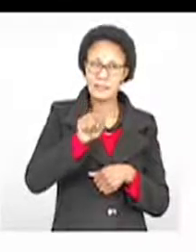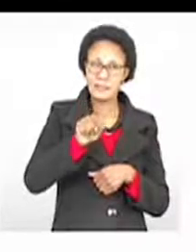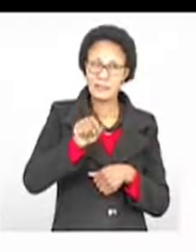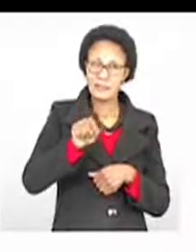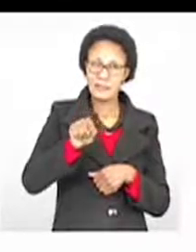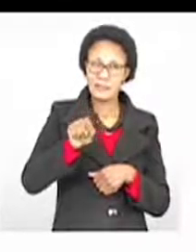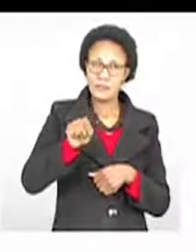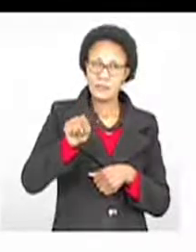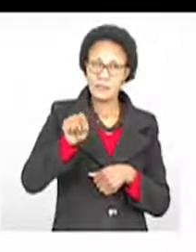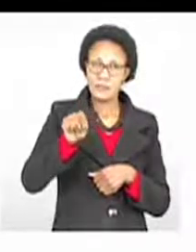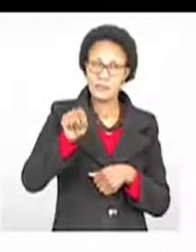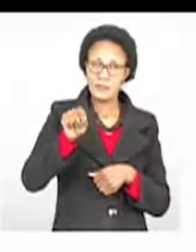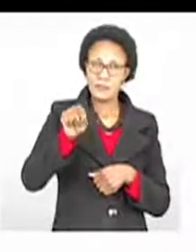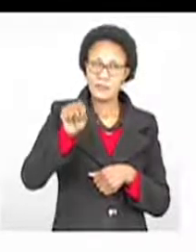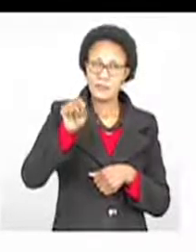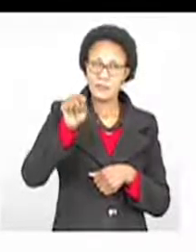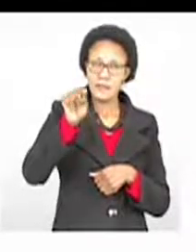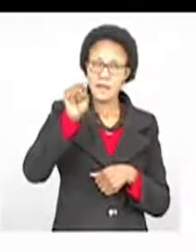Down,